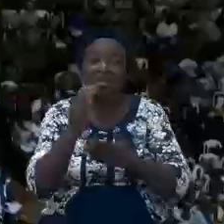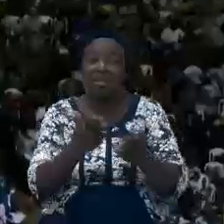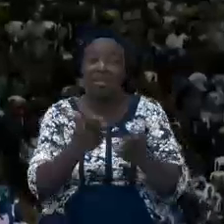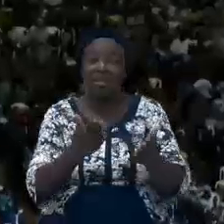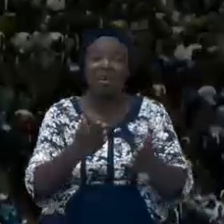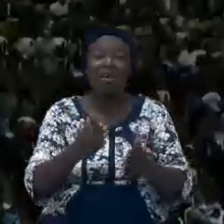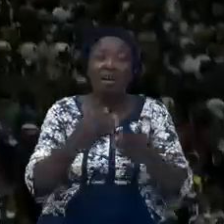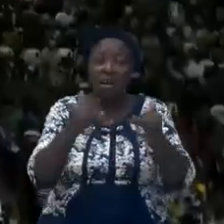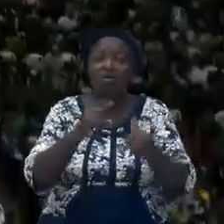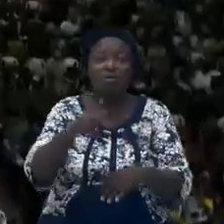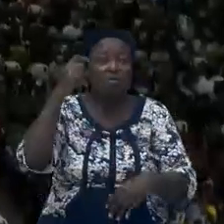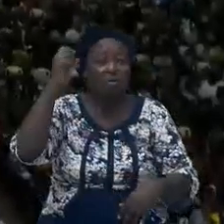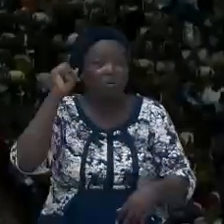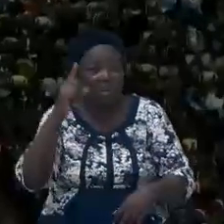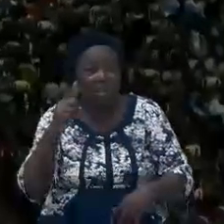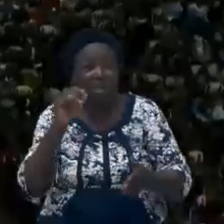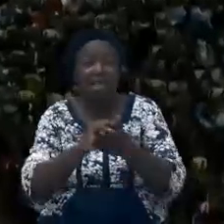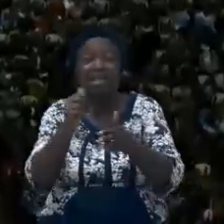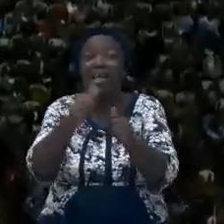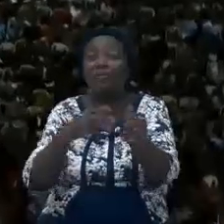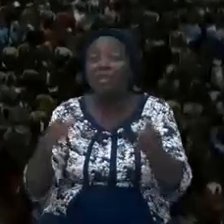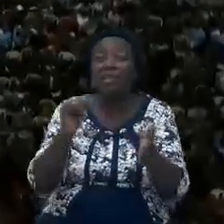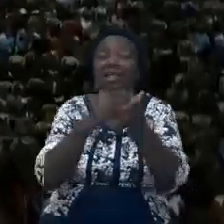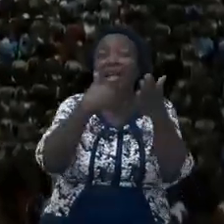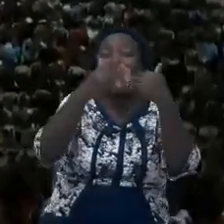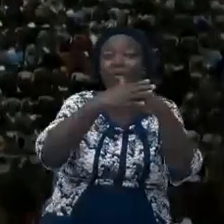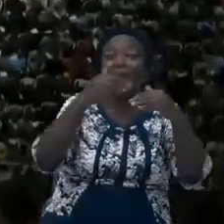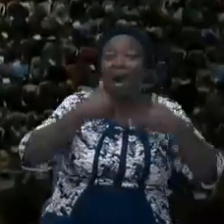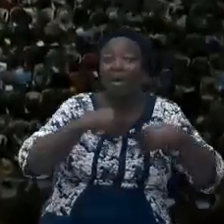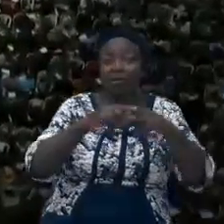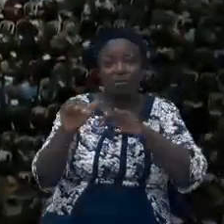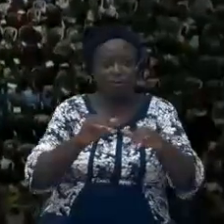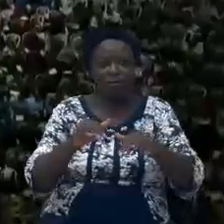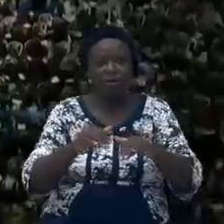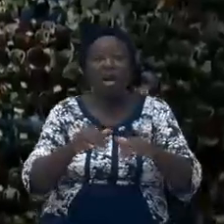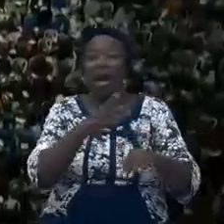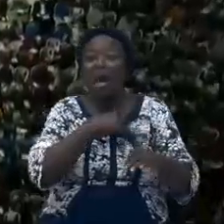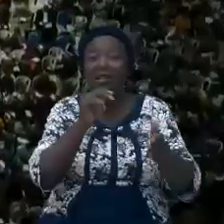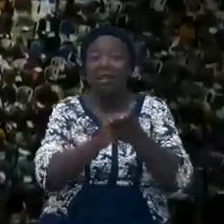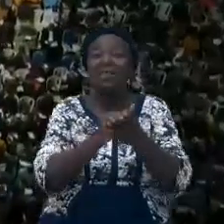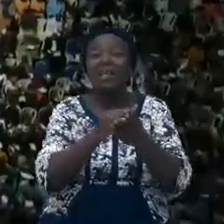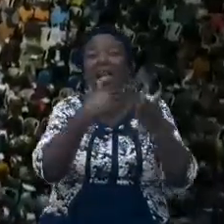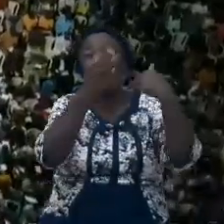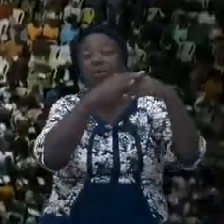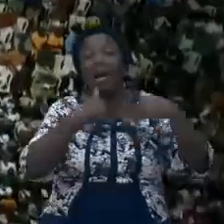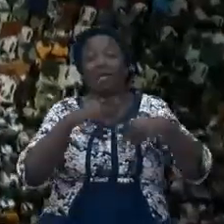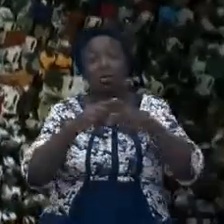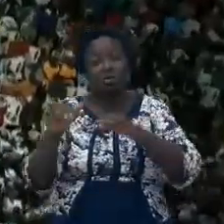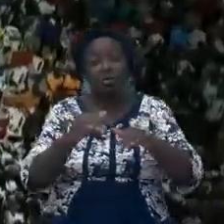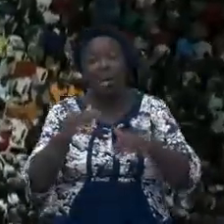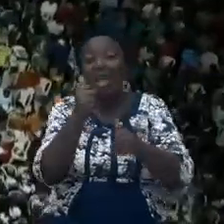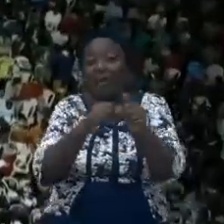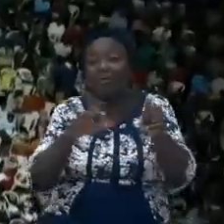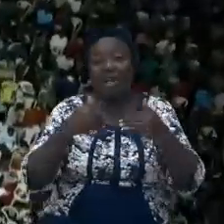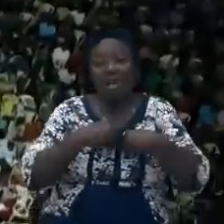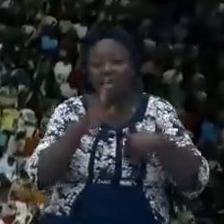already you understand every scene that heaven has to do that christ has to do to give